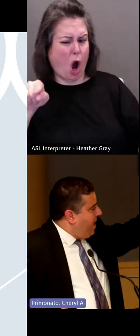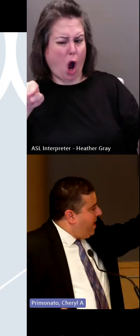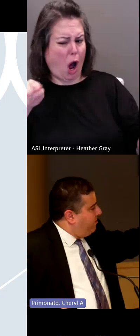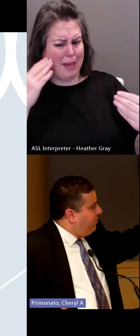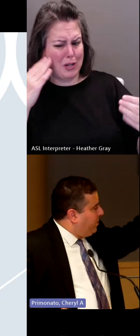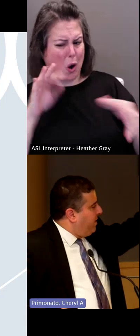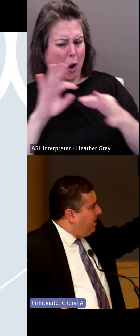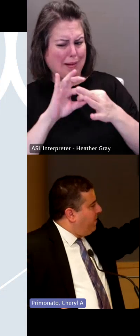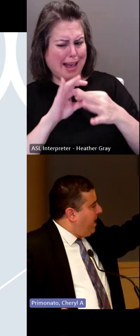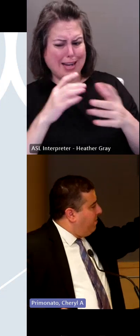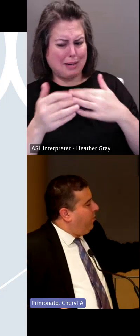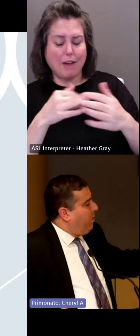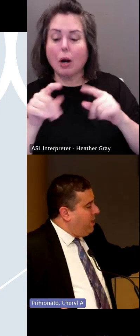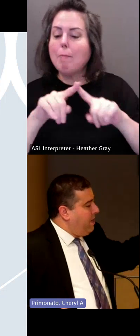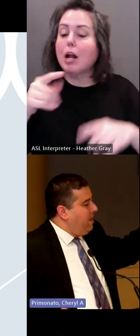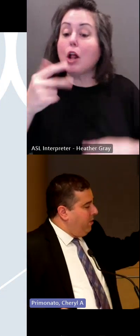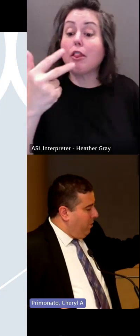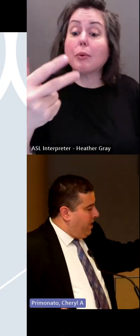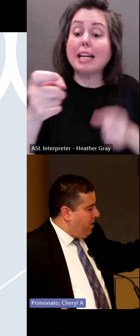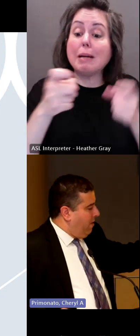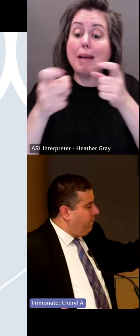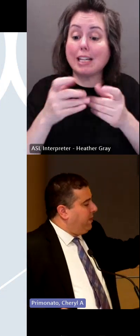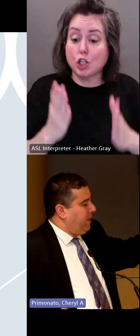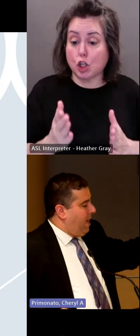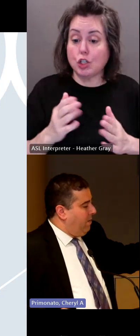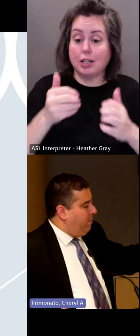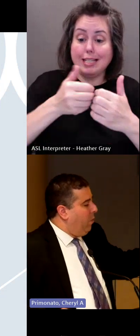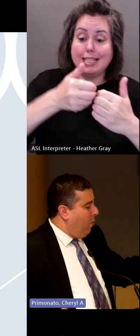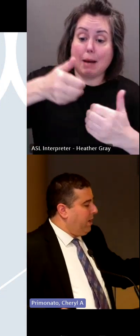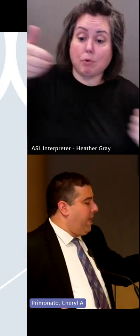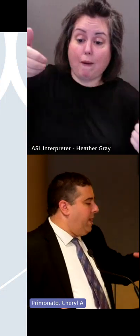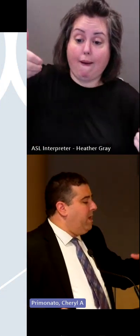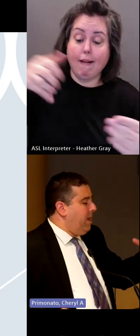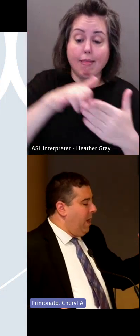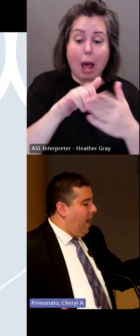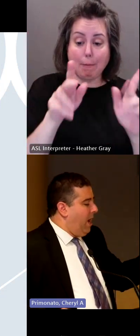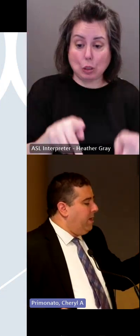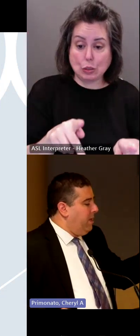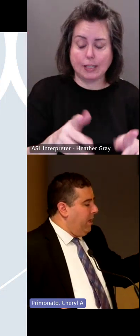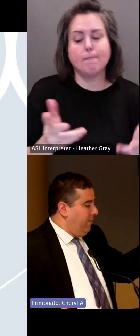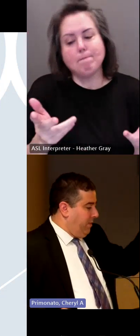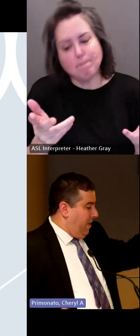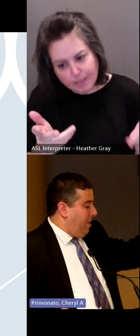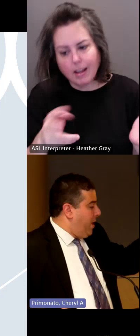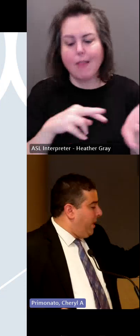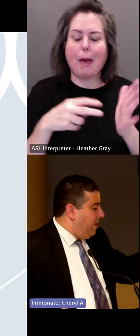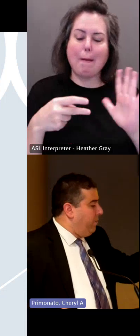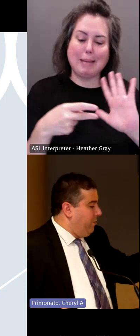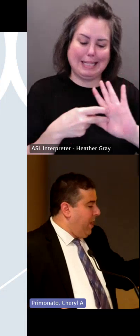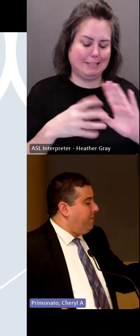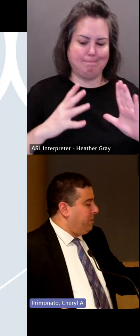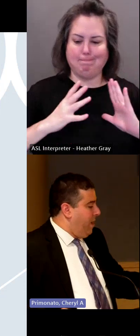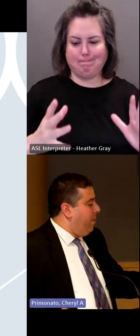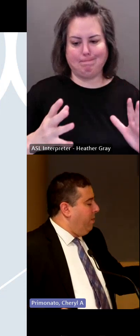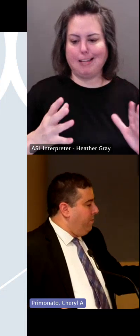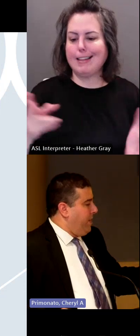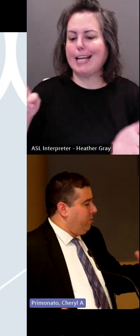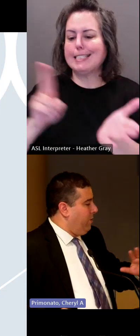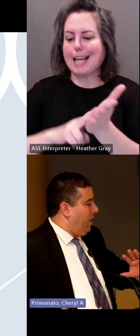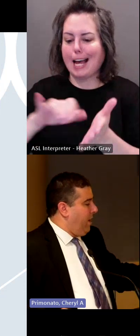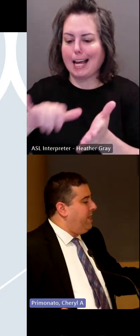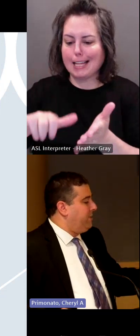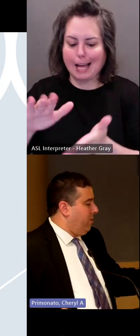we have three managers between them and that employee, there would be a conflict. Or again, if they pick in, we would have this memo